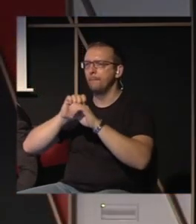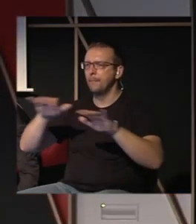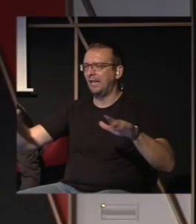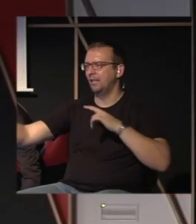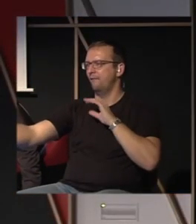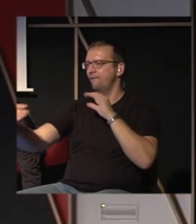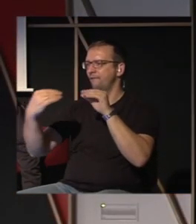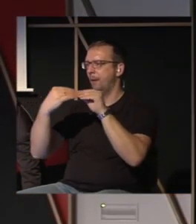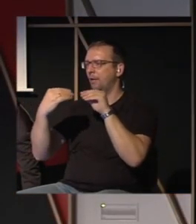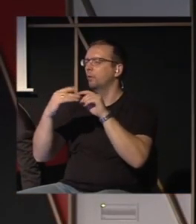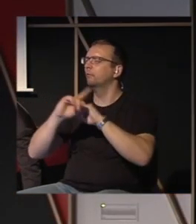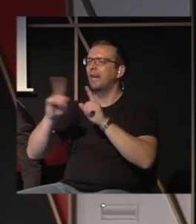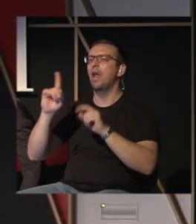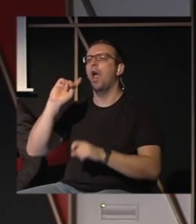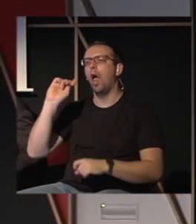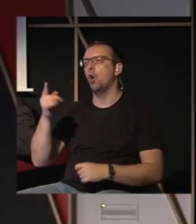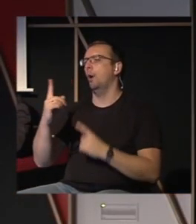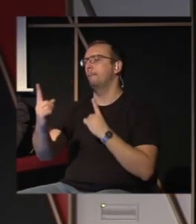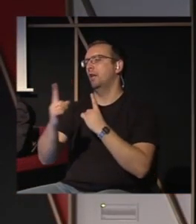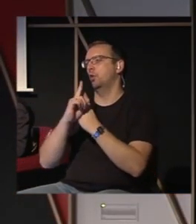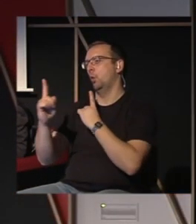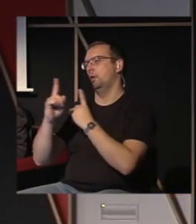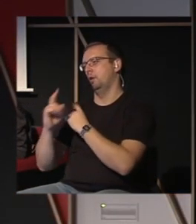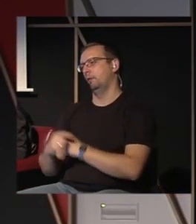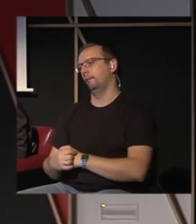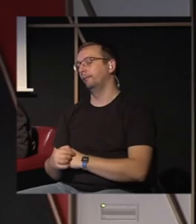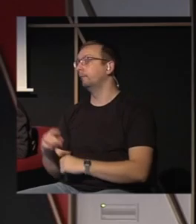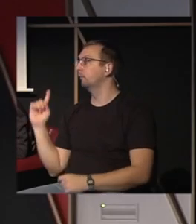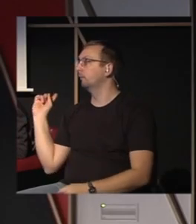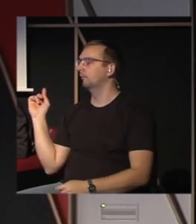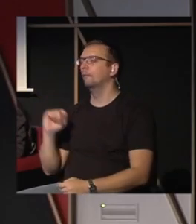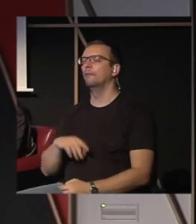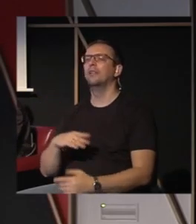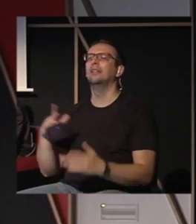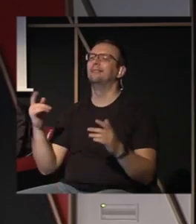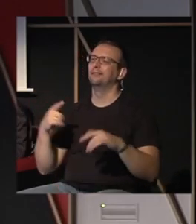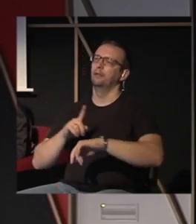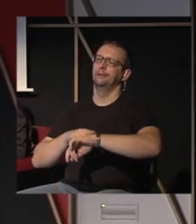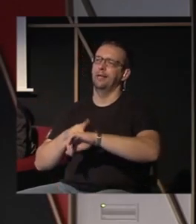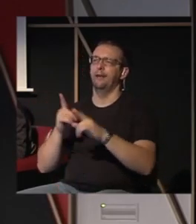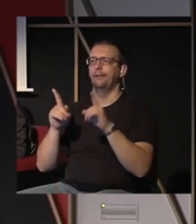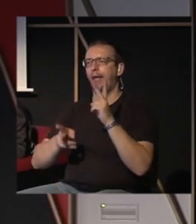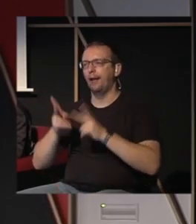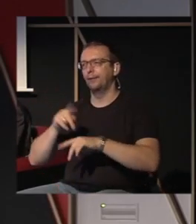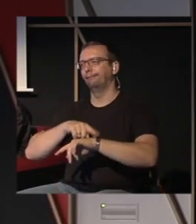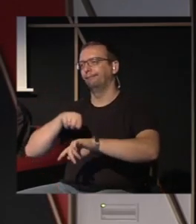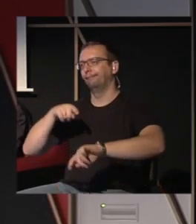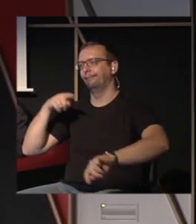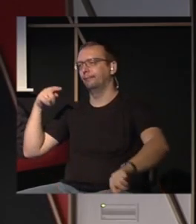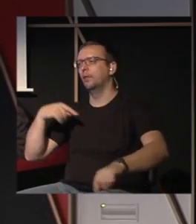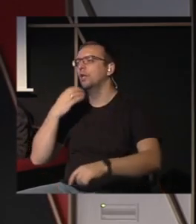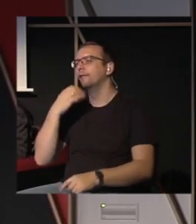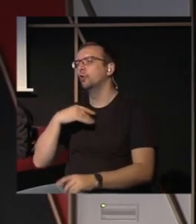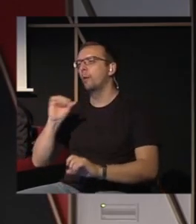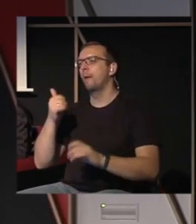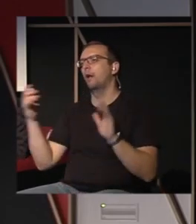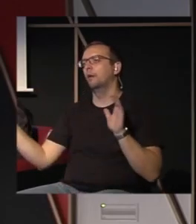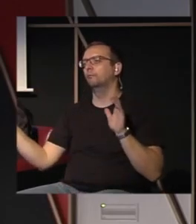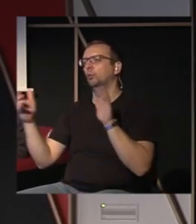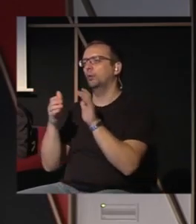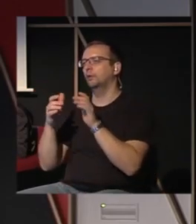time, so maybe just to sum up a little bit the discussion we heard, I think, first of all, the disability